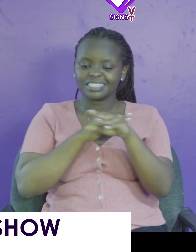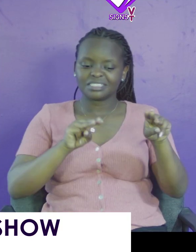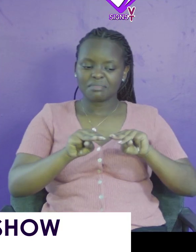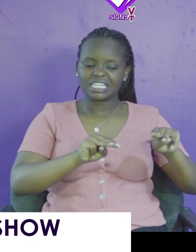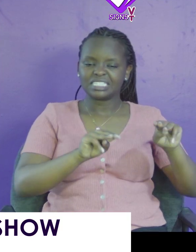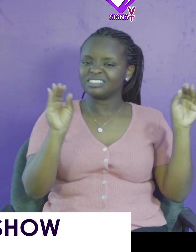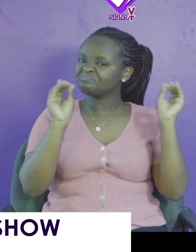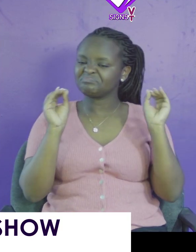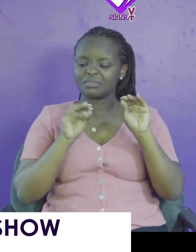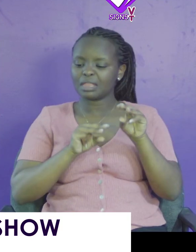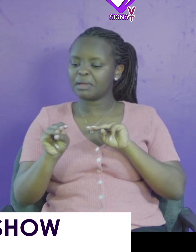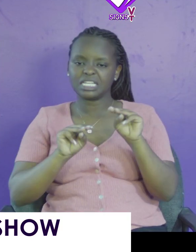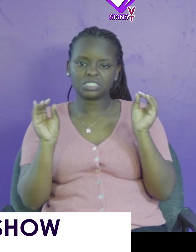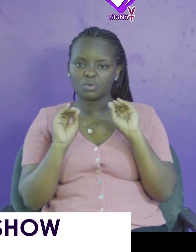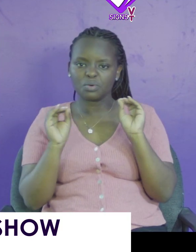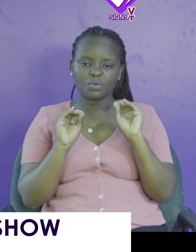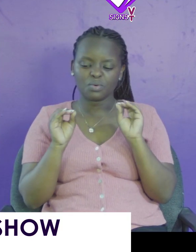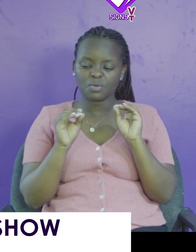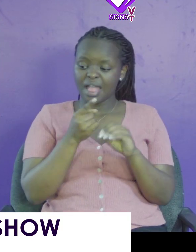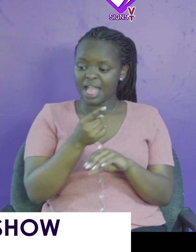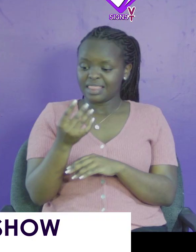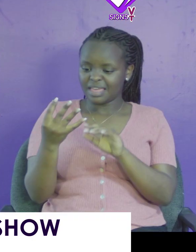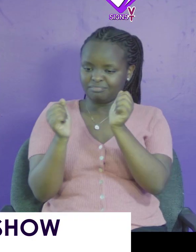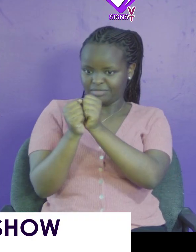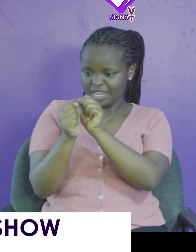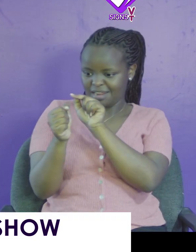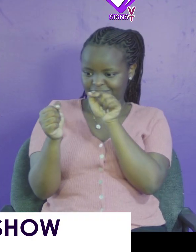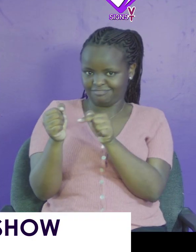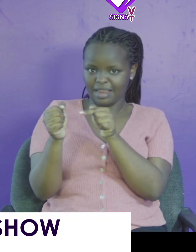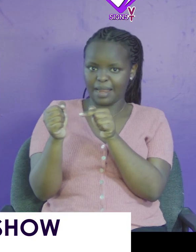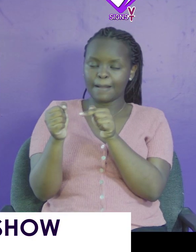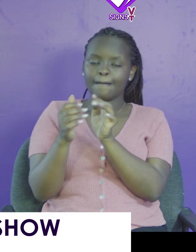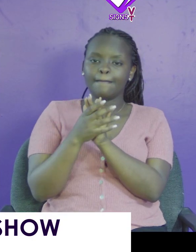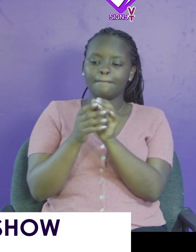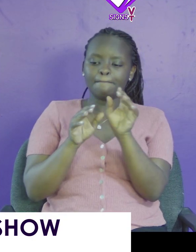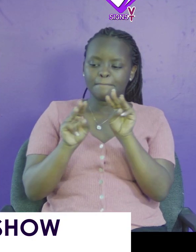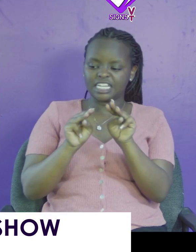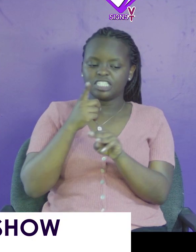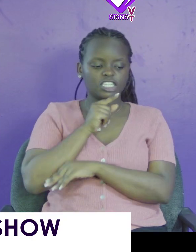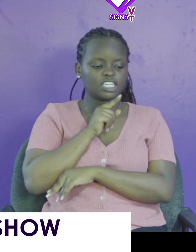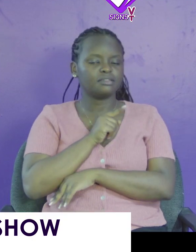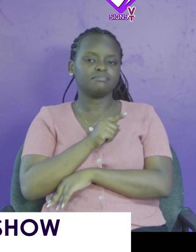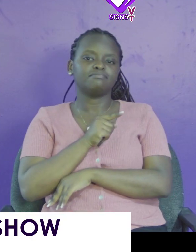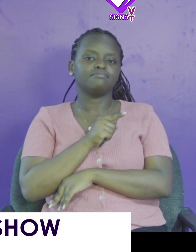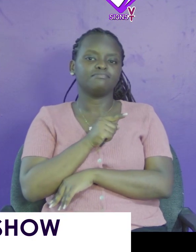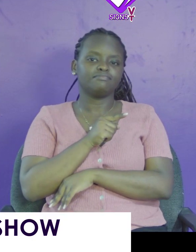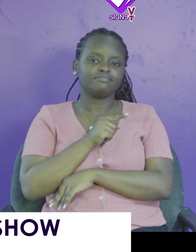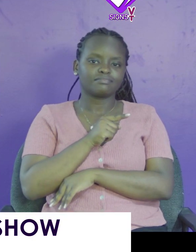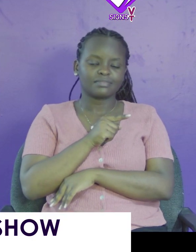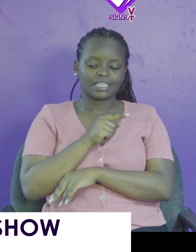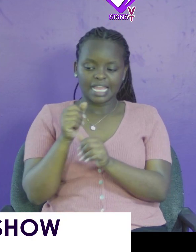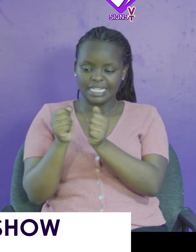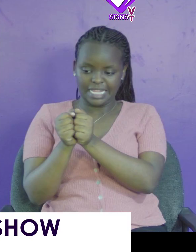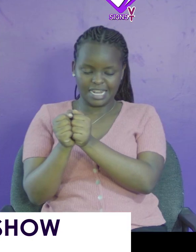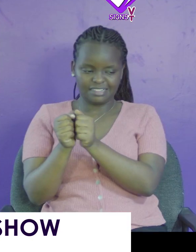them. They are managing him. They are managing him. He's not managing them. He's not managing. These ladies are managing